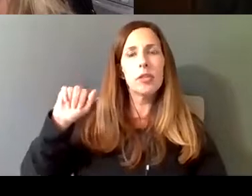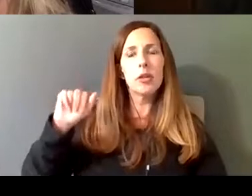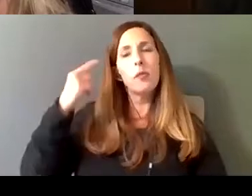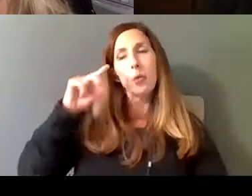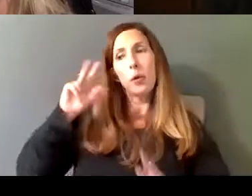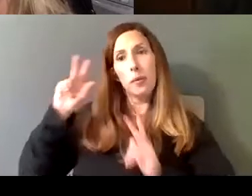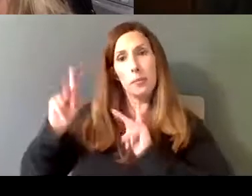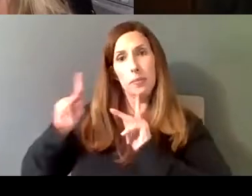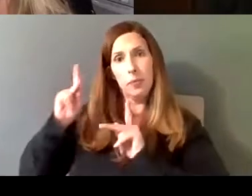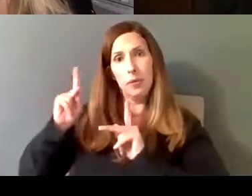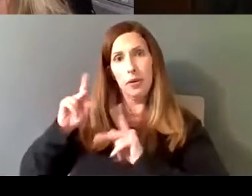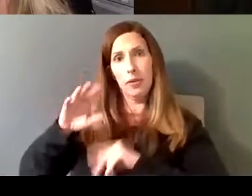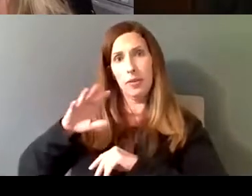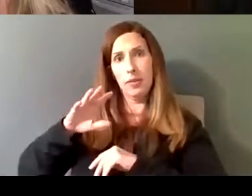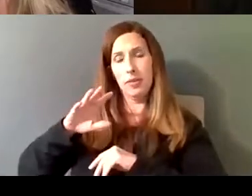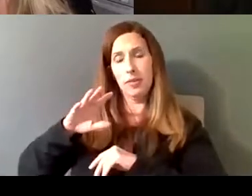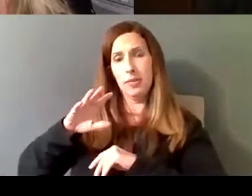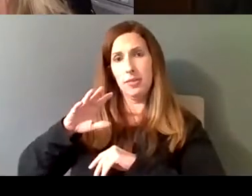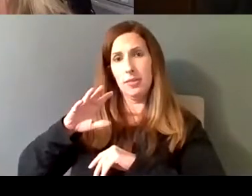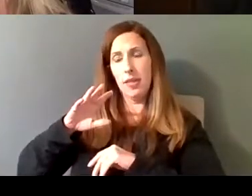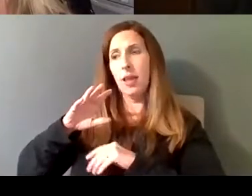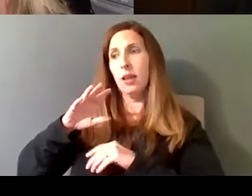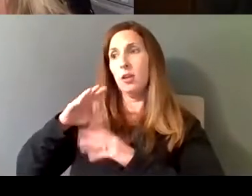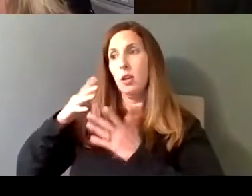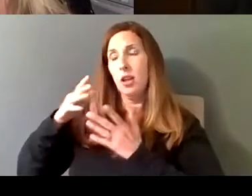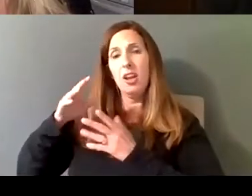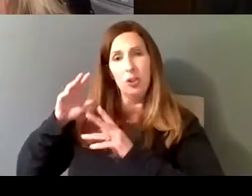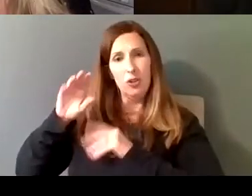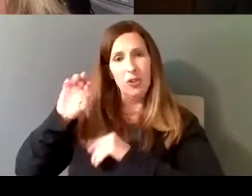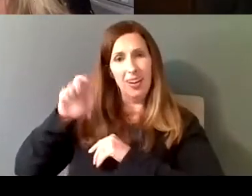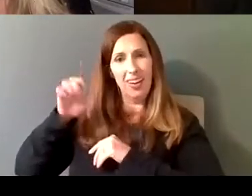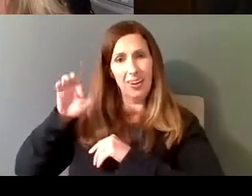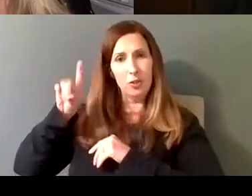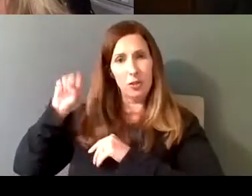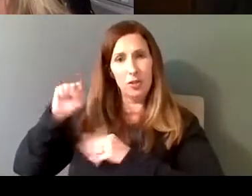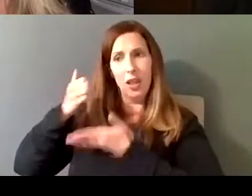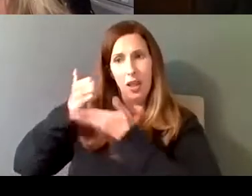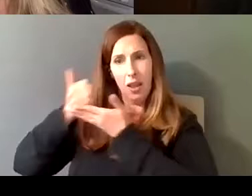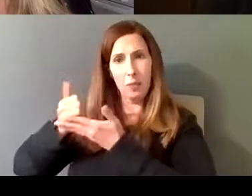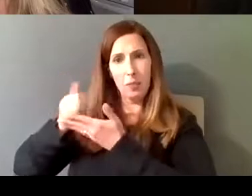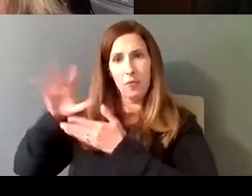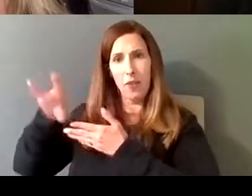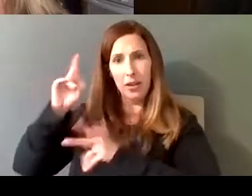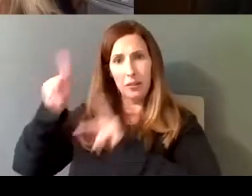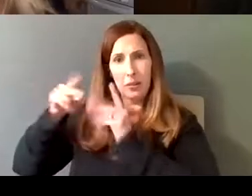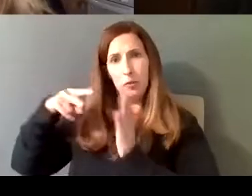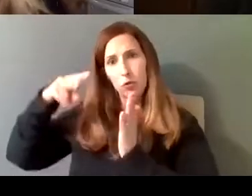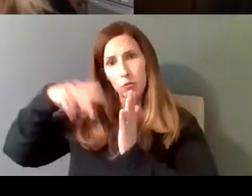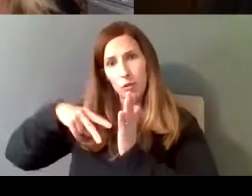to review the BMV study guide, is that something that Exodus helps with?